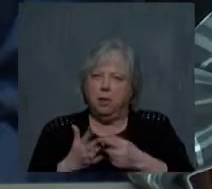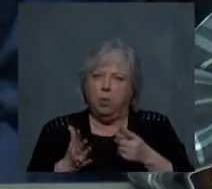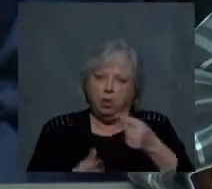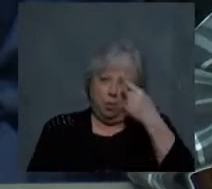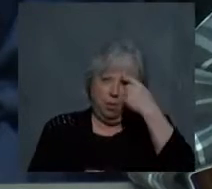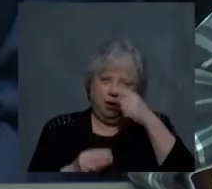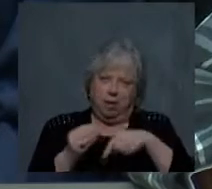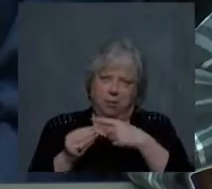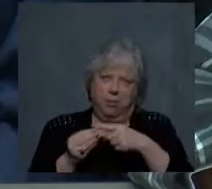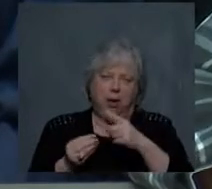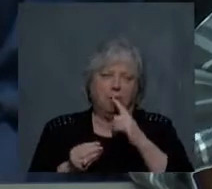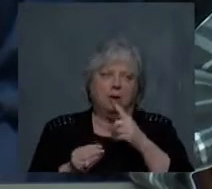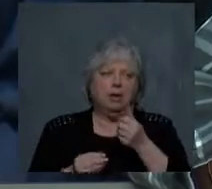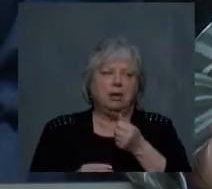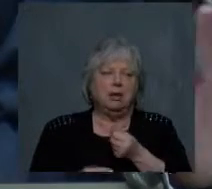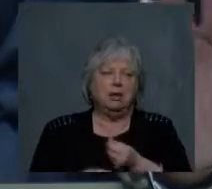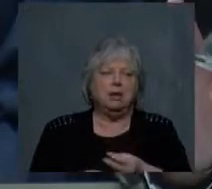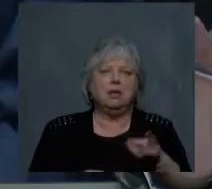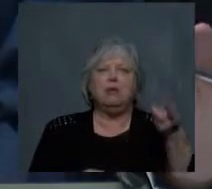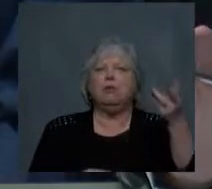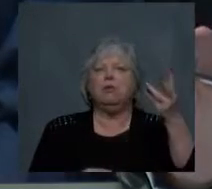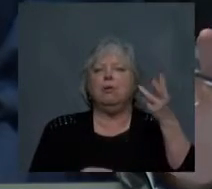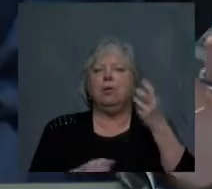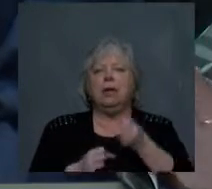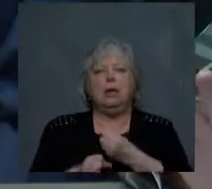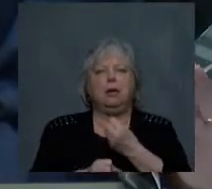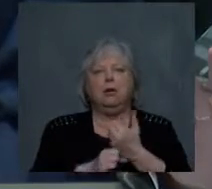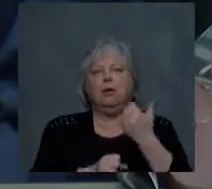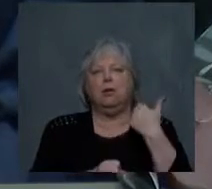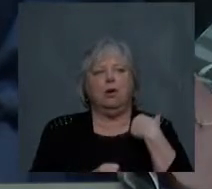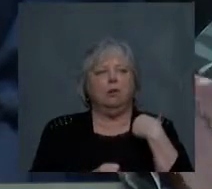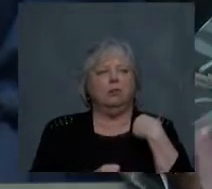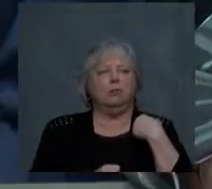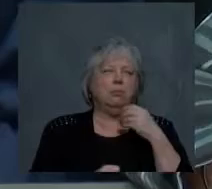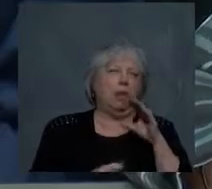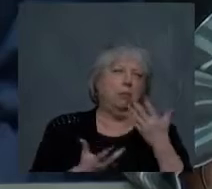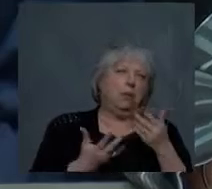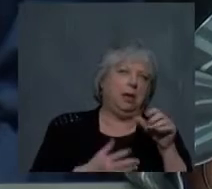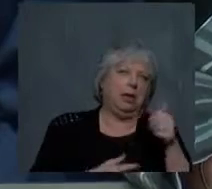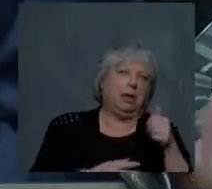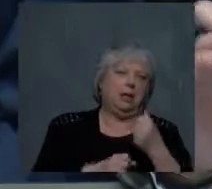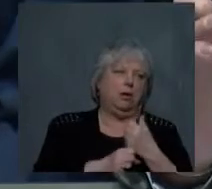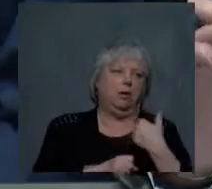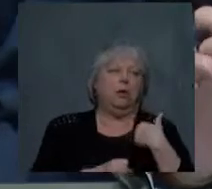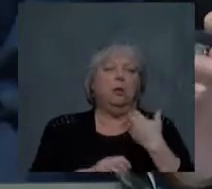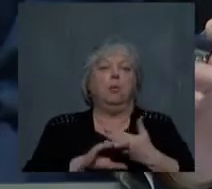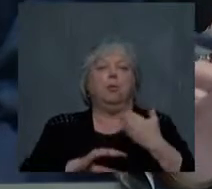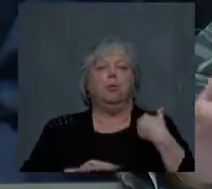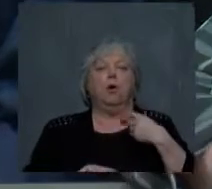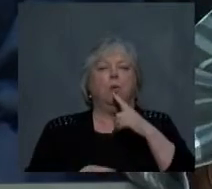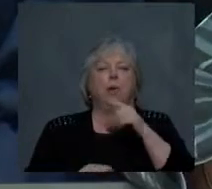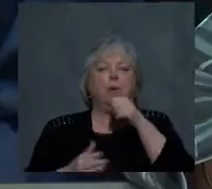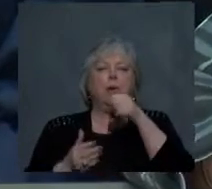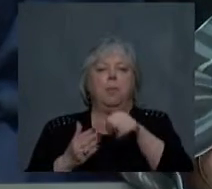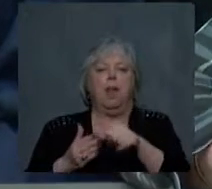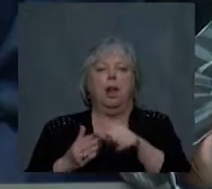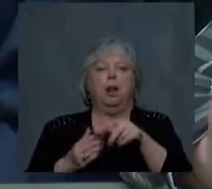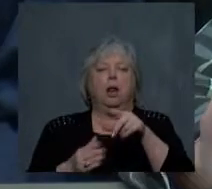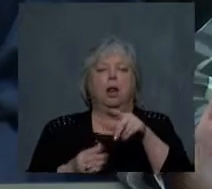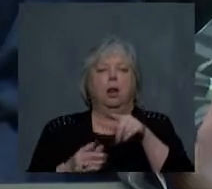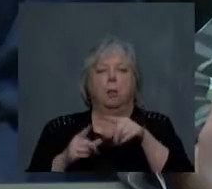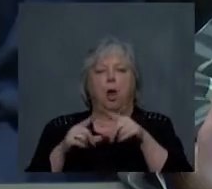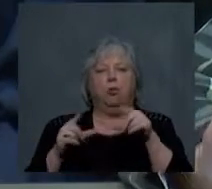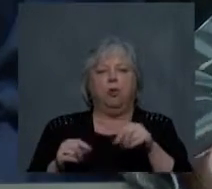thinking about is several years ago, 10 or so, we used to mail a postcard to